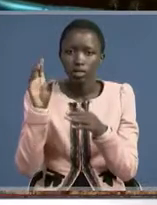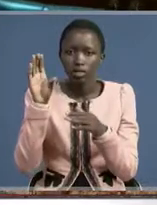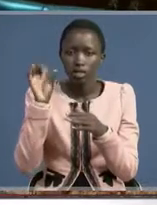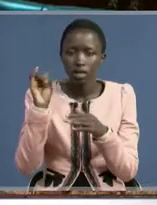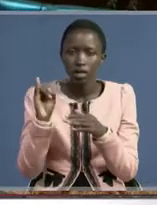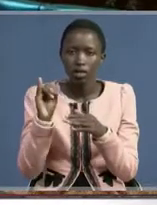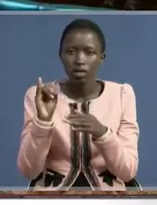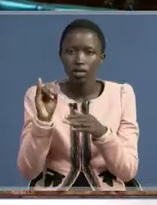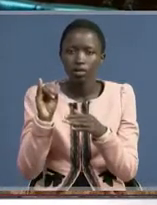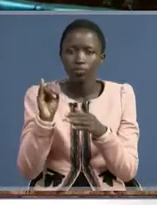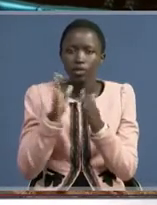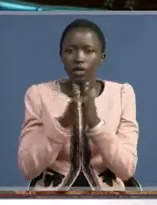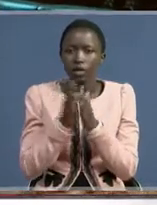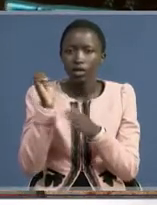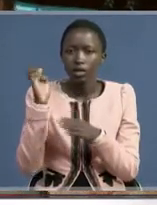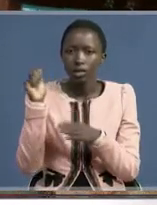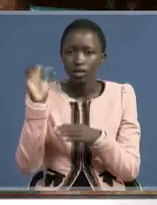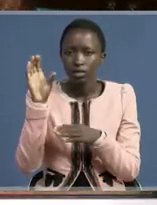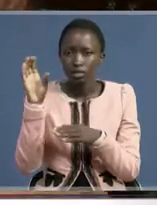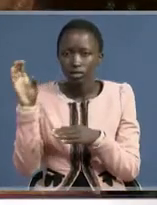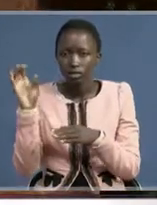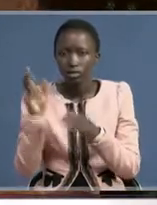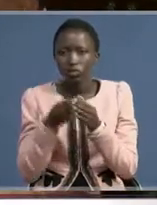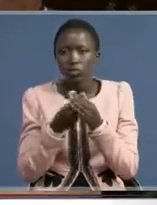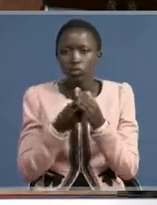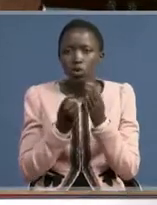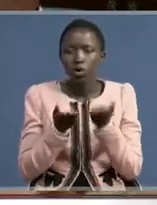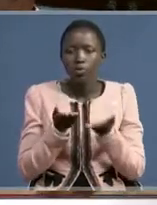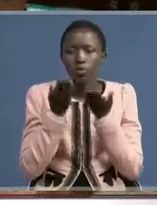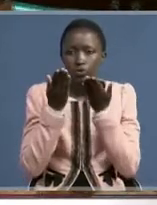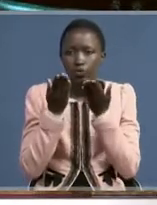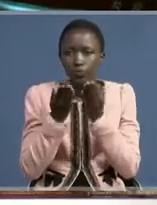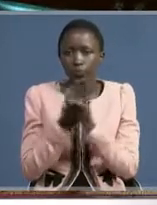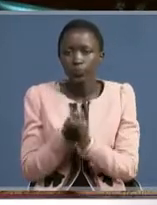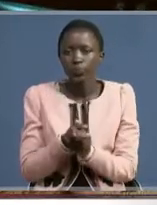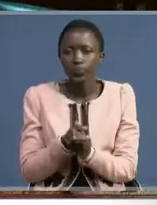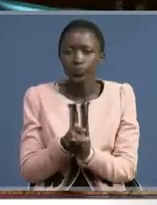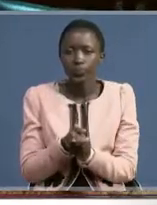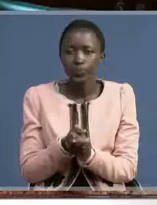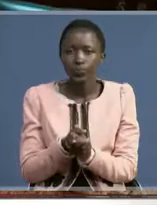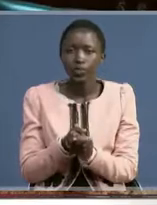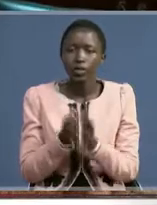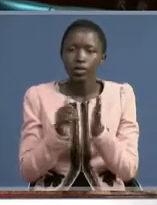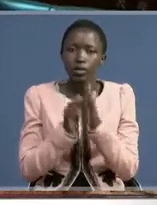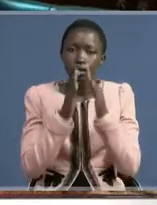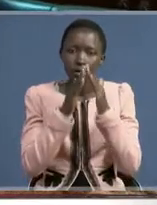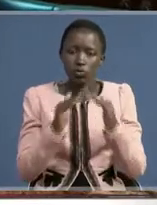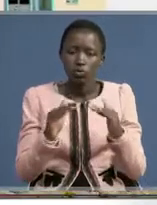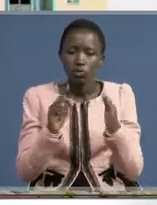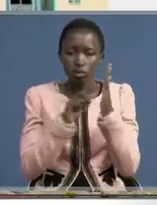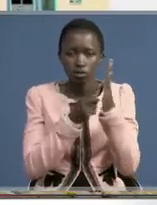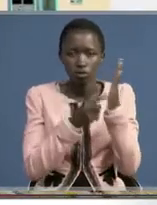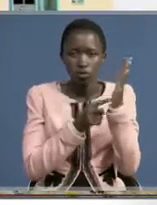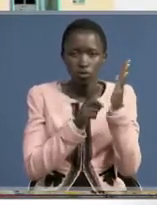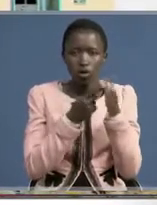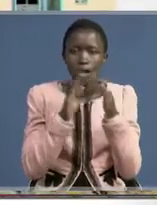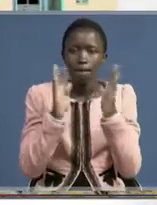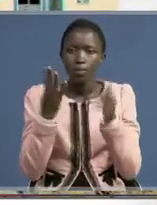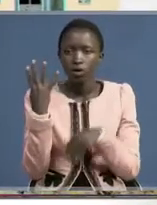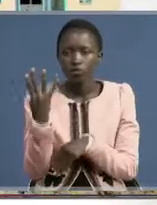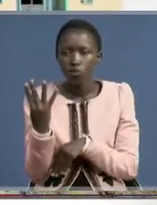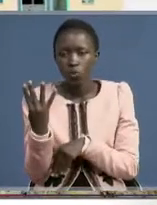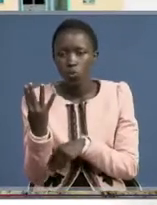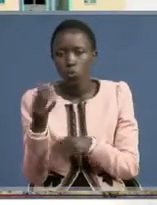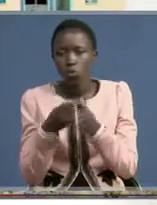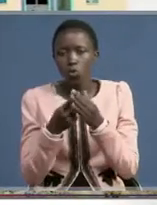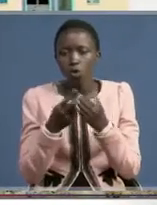DPP, and EACC. To improve the fight against graft. The housing agenda, which is under the Big Four agenda, is